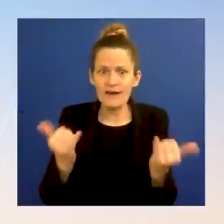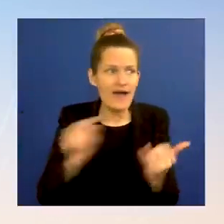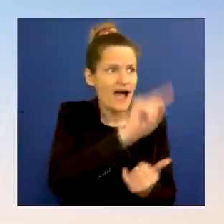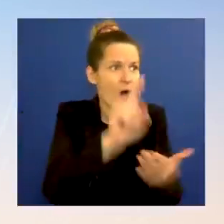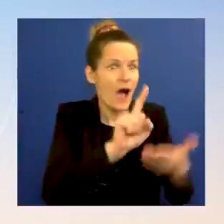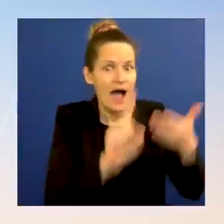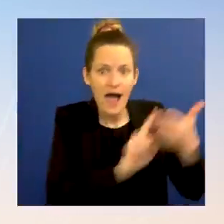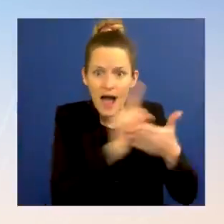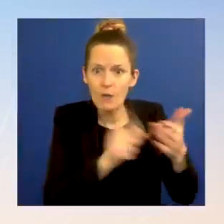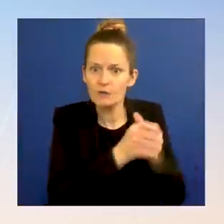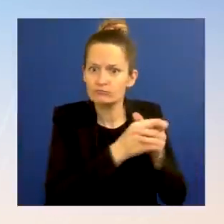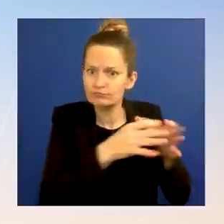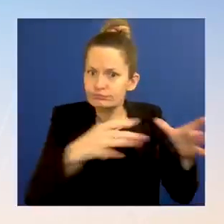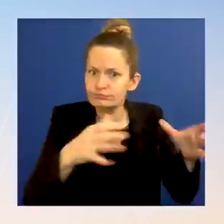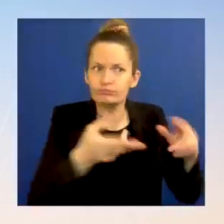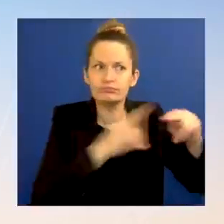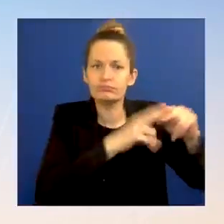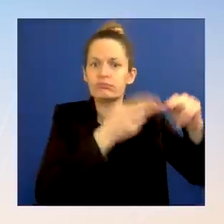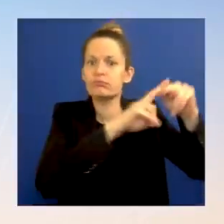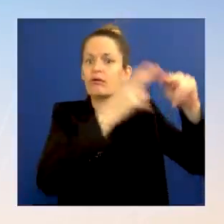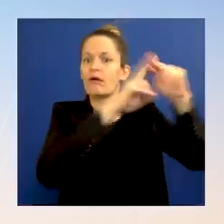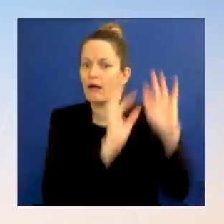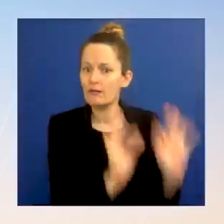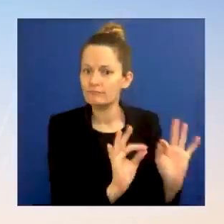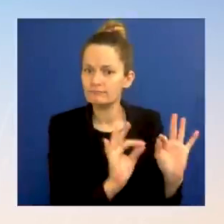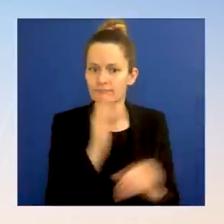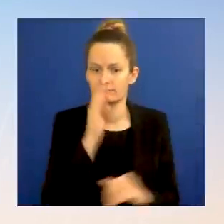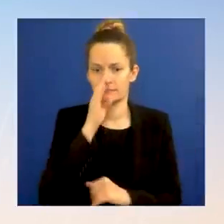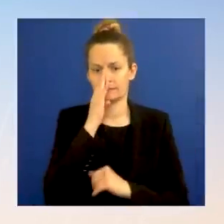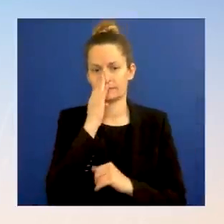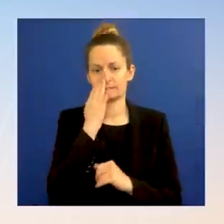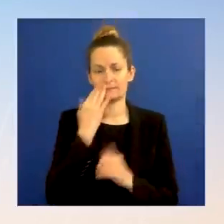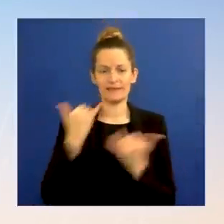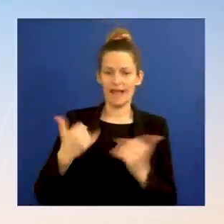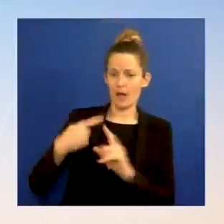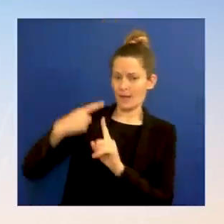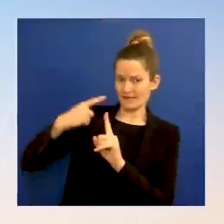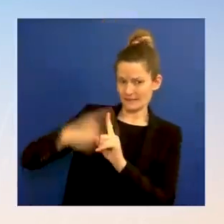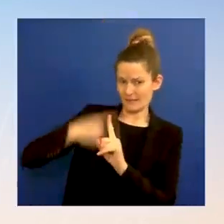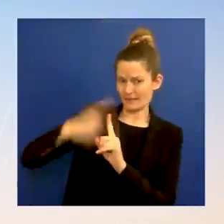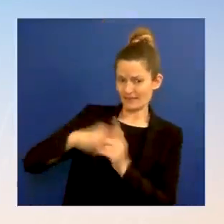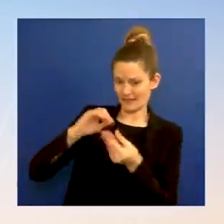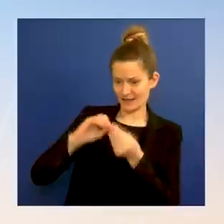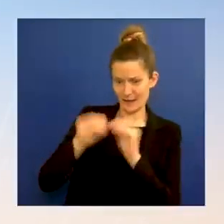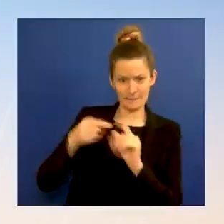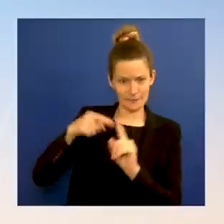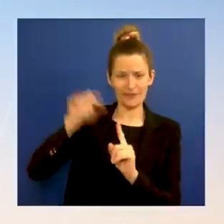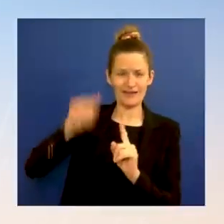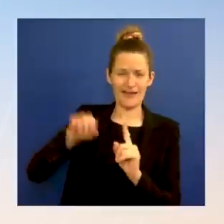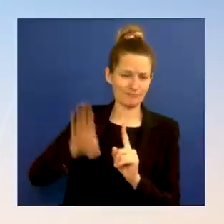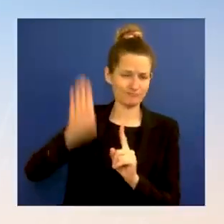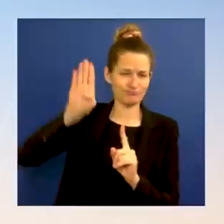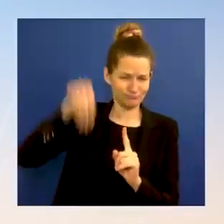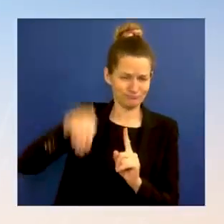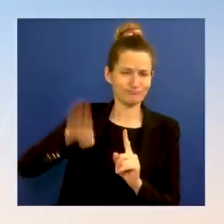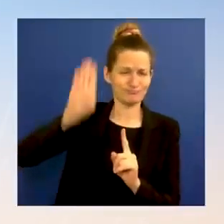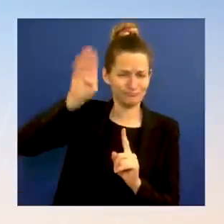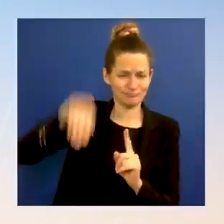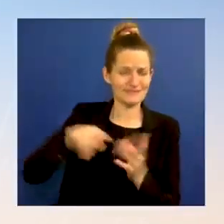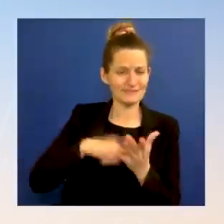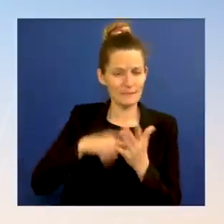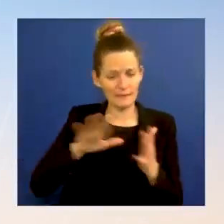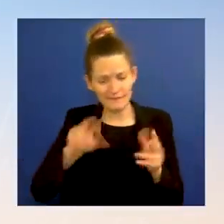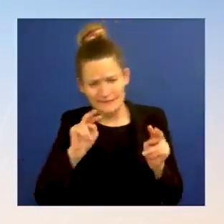Monthly employment and unemployment data can be volatile, and payroll estimates can be subject to substantial revisions. Therefore, it's important to focus on